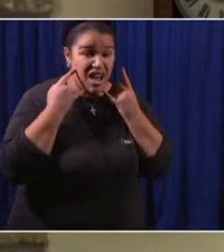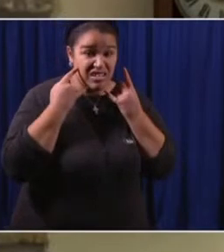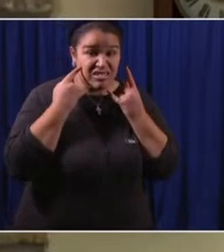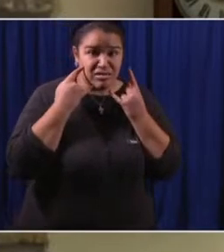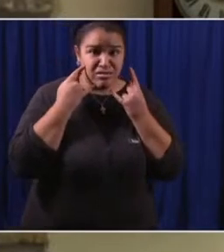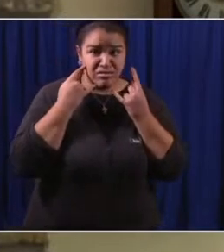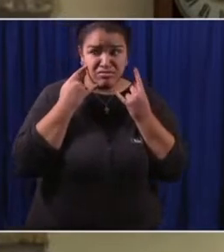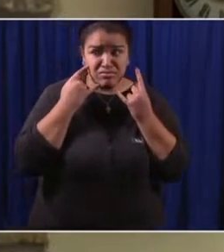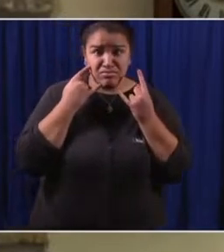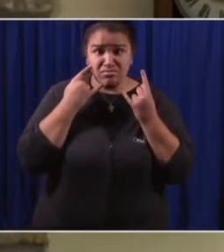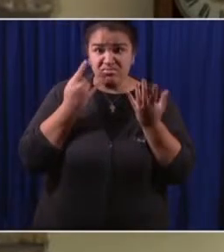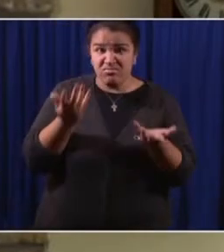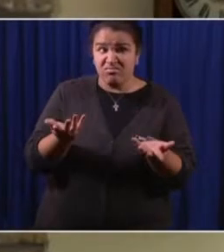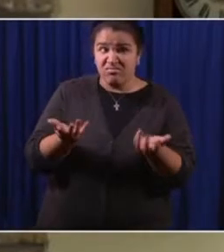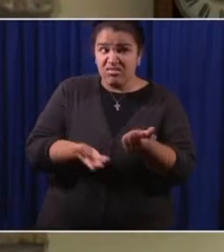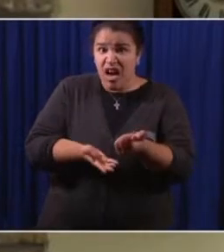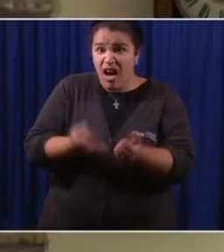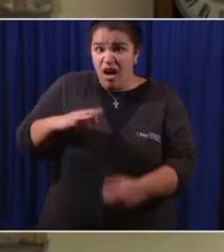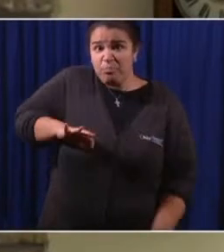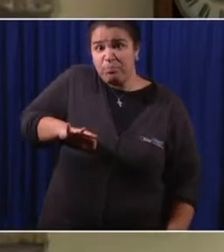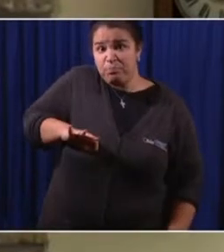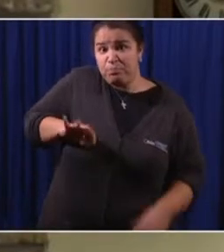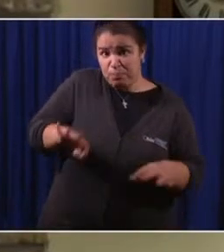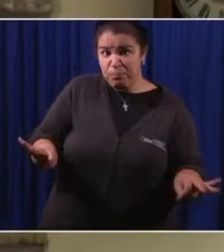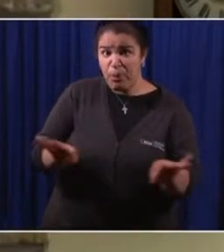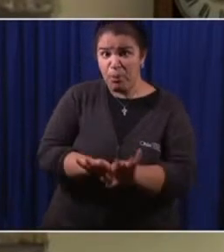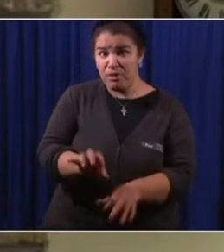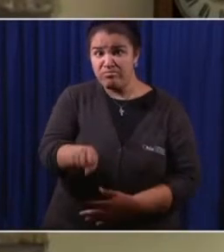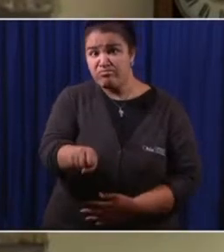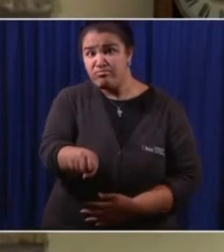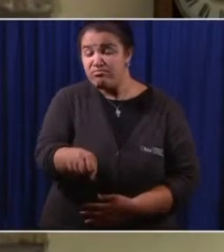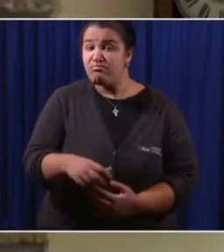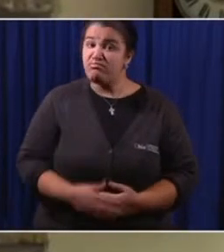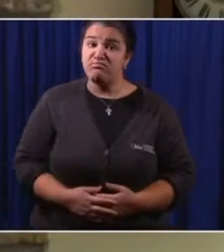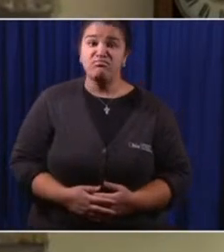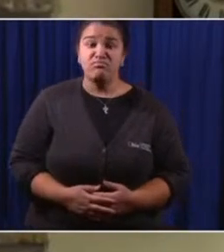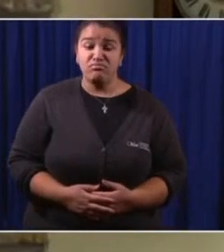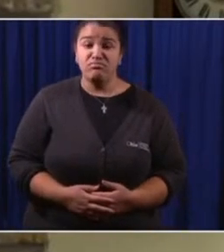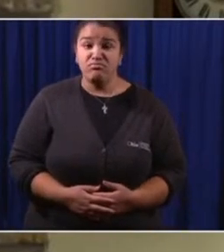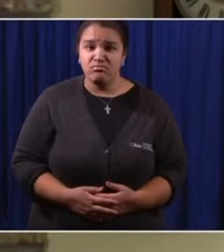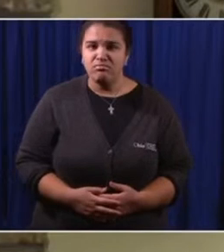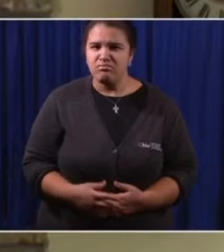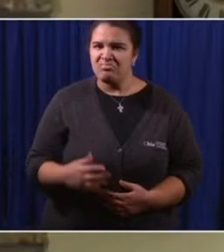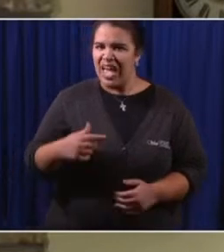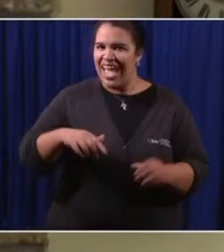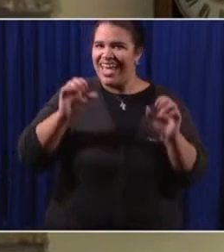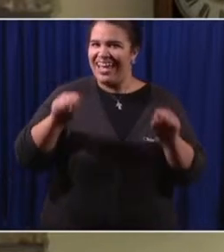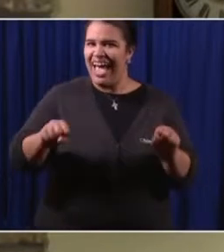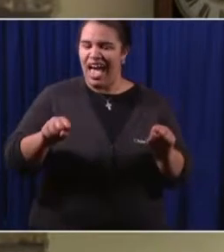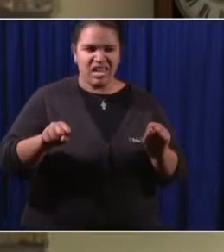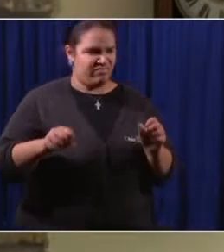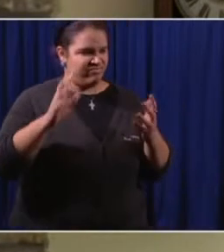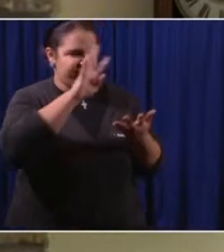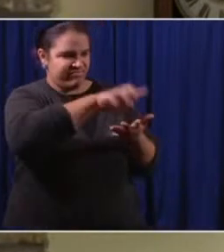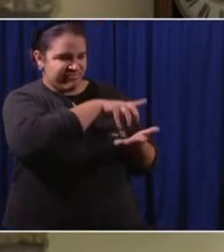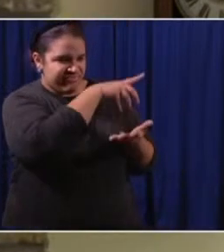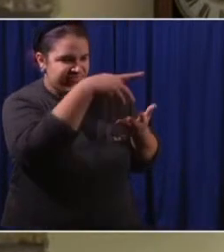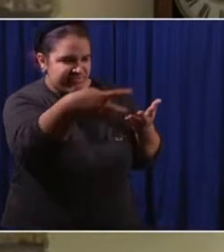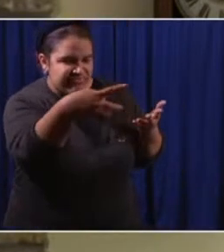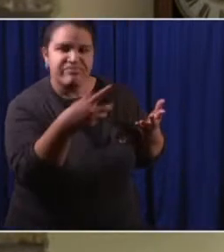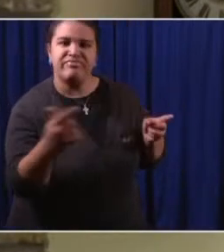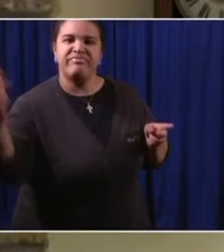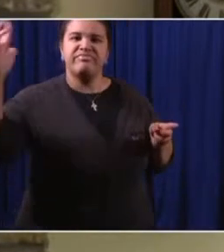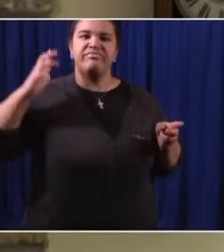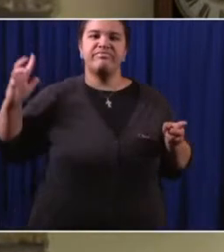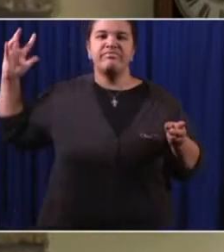fact important. We can point to the date when we started mask at our urban